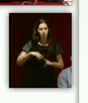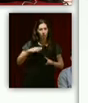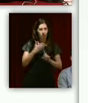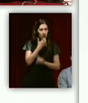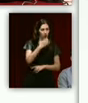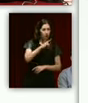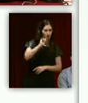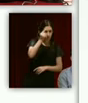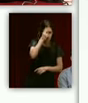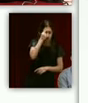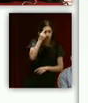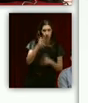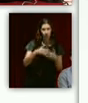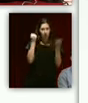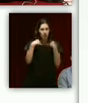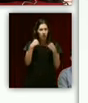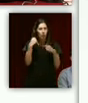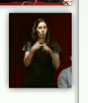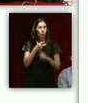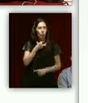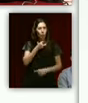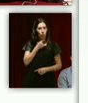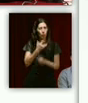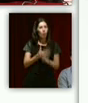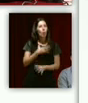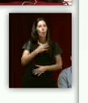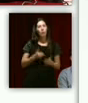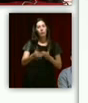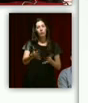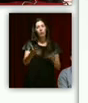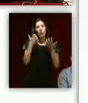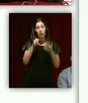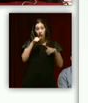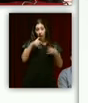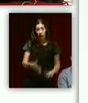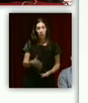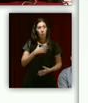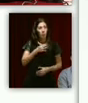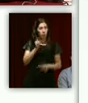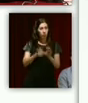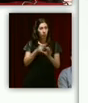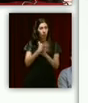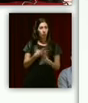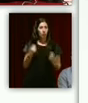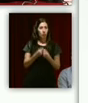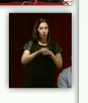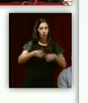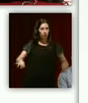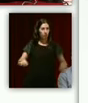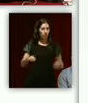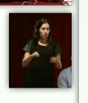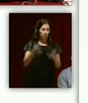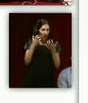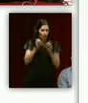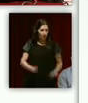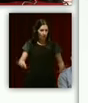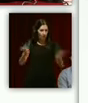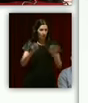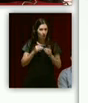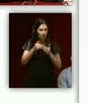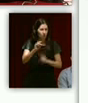to know that I can win sometime, that if I practice, I'll win. Now I am playing with